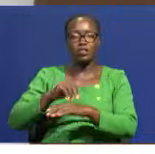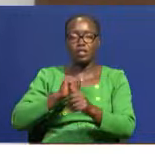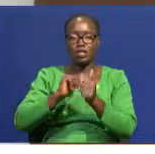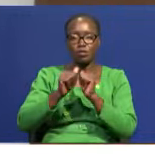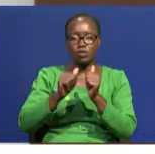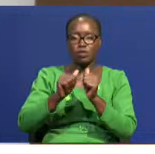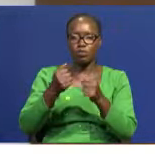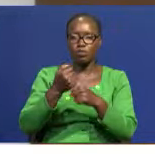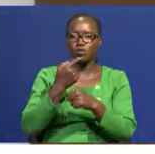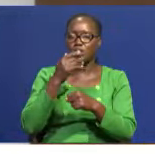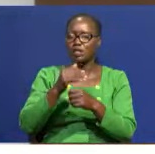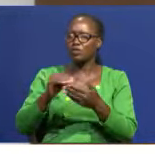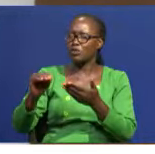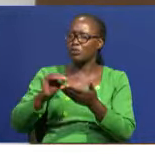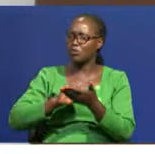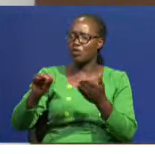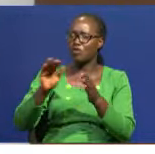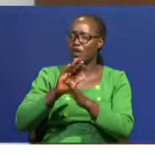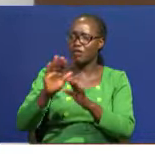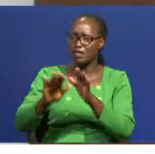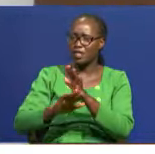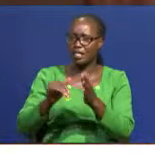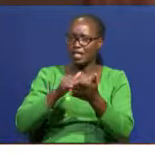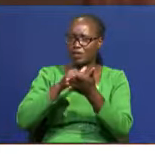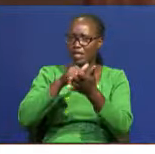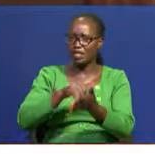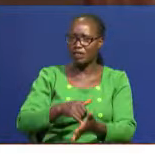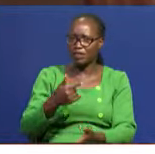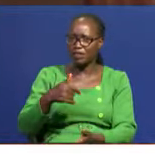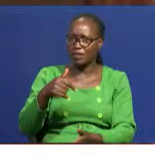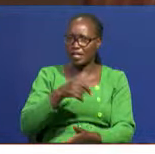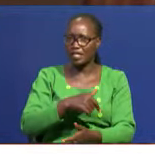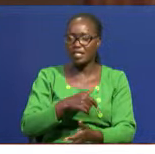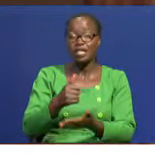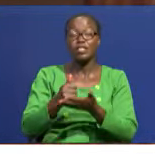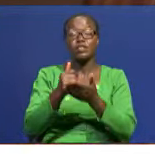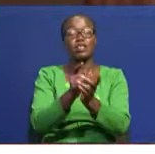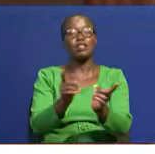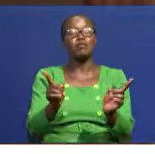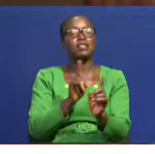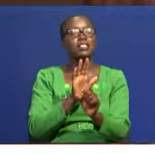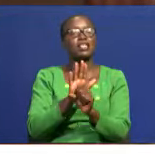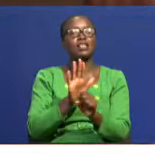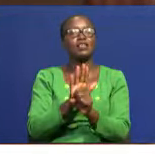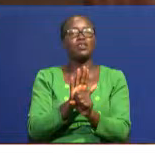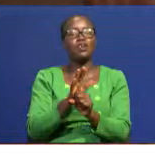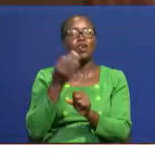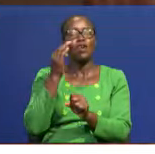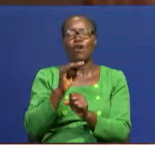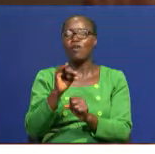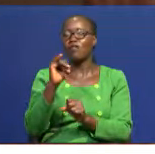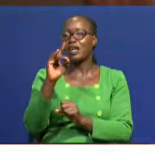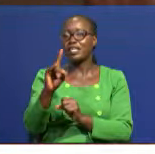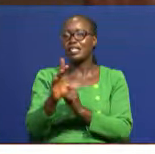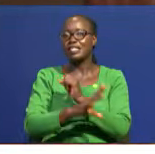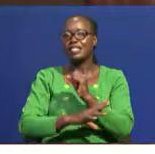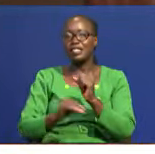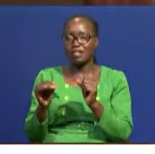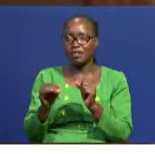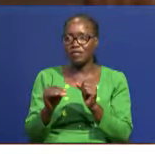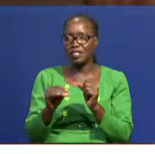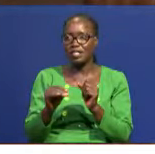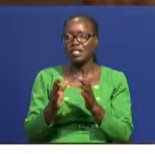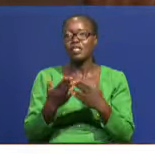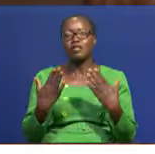the bottlenecks. And you are the people actually who are going to help us. There is still a lot of identity theft in terms